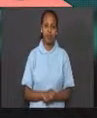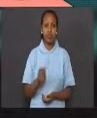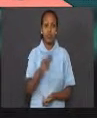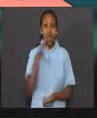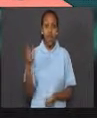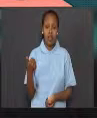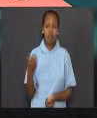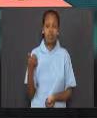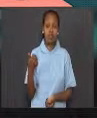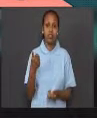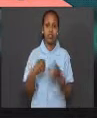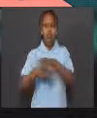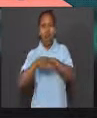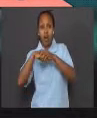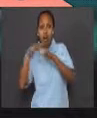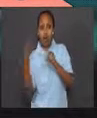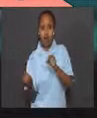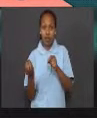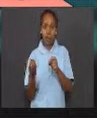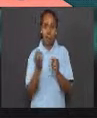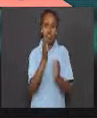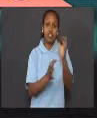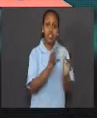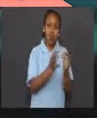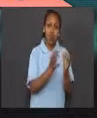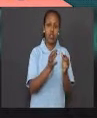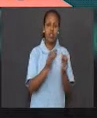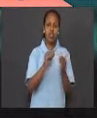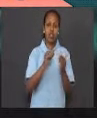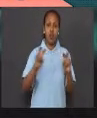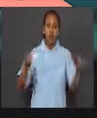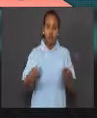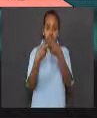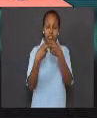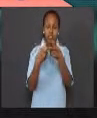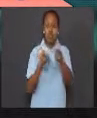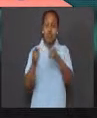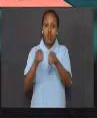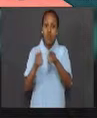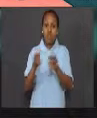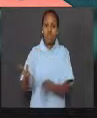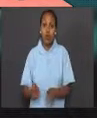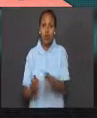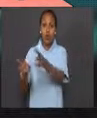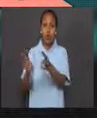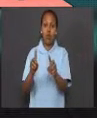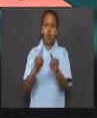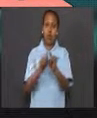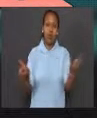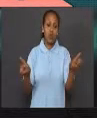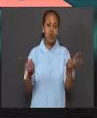Another probable outcome is that the balls collide and then move away in opposing